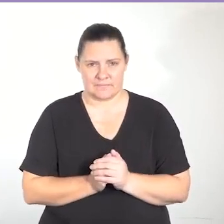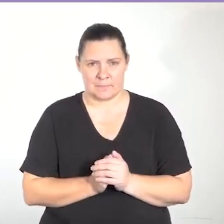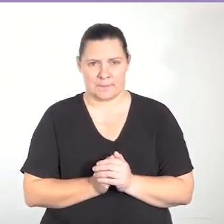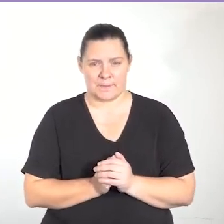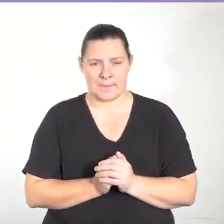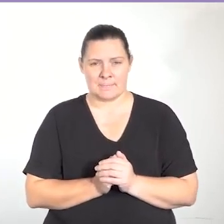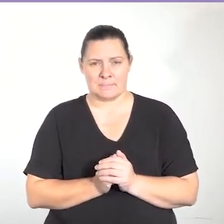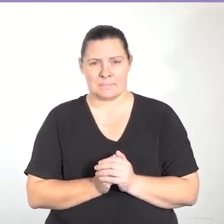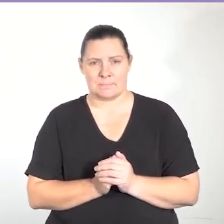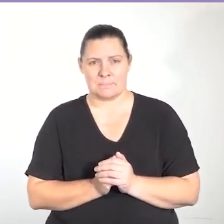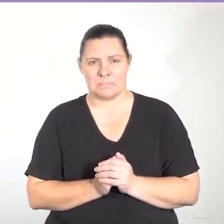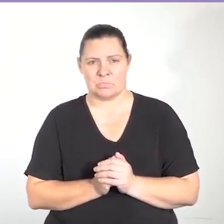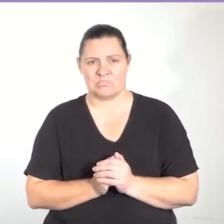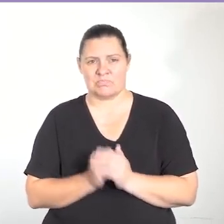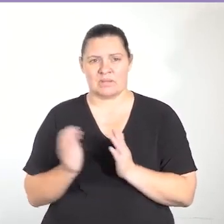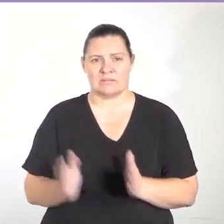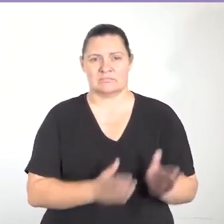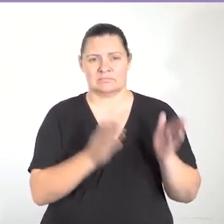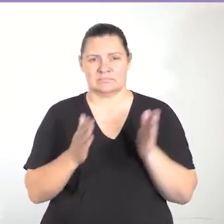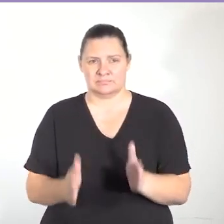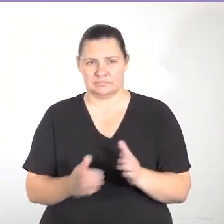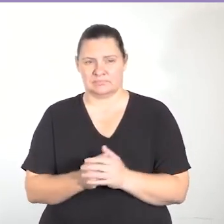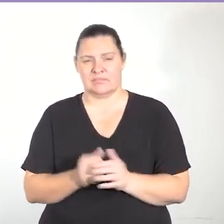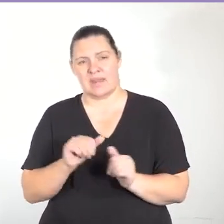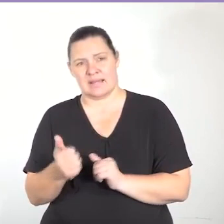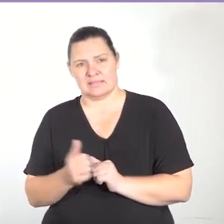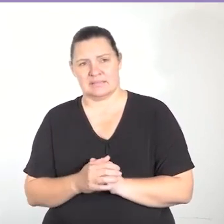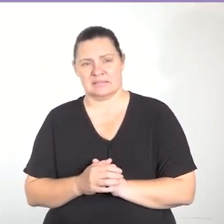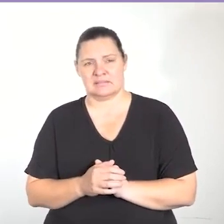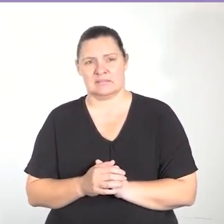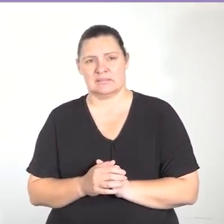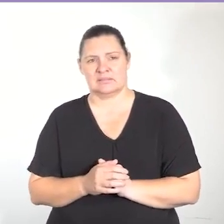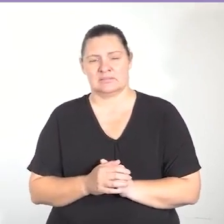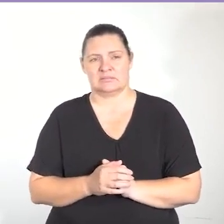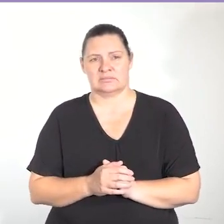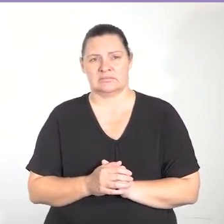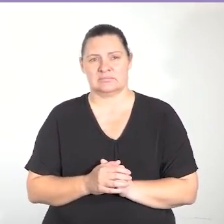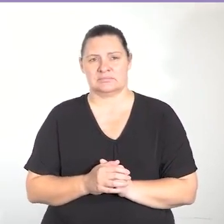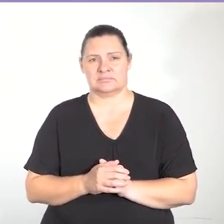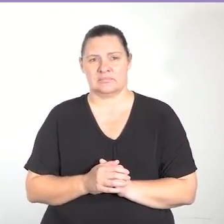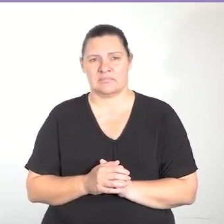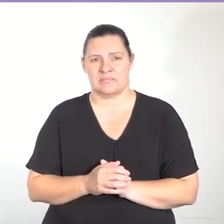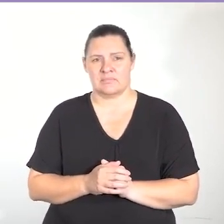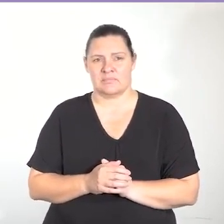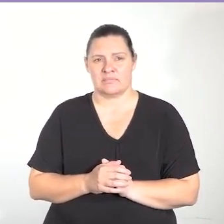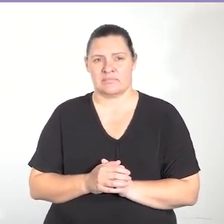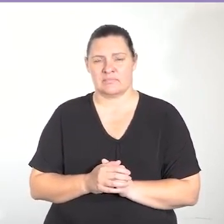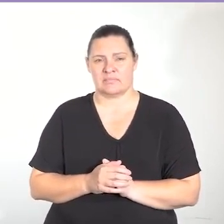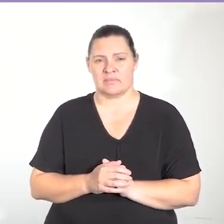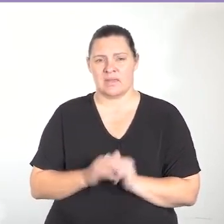be 12. Let's move on to the next one. Now, the next one